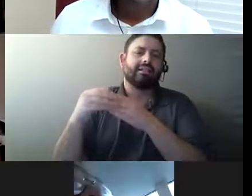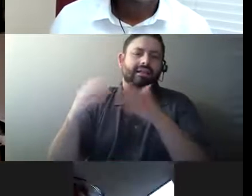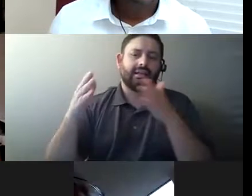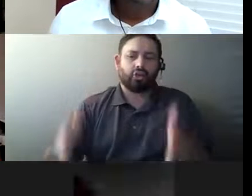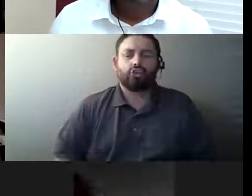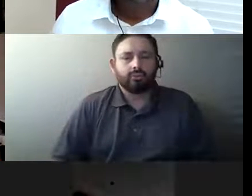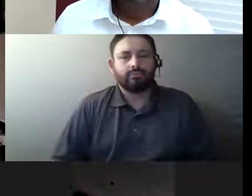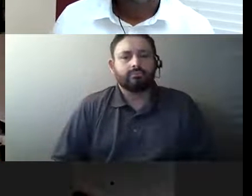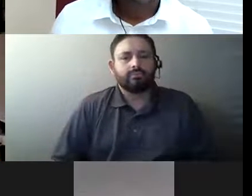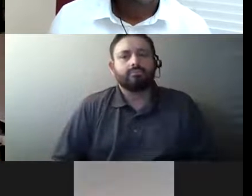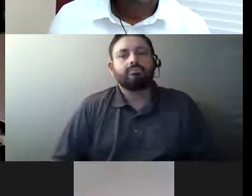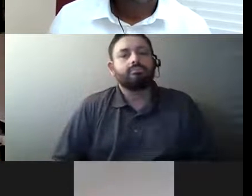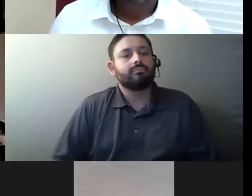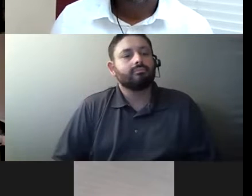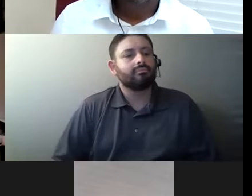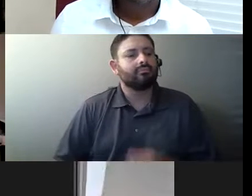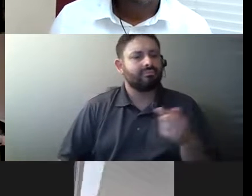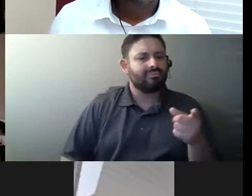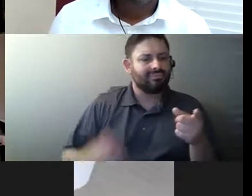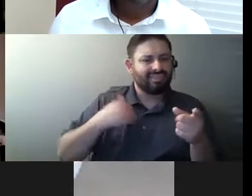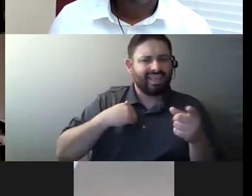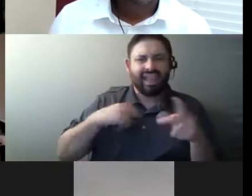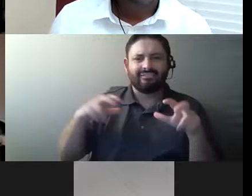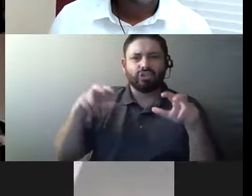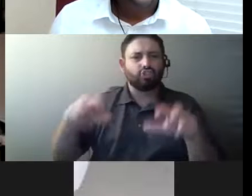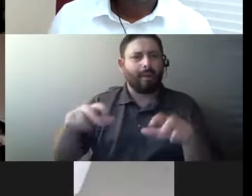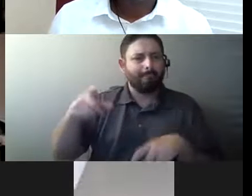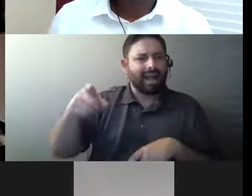Thank you. Hey, brother, y'all got a jump box that I could get?